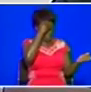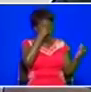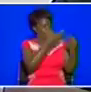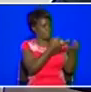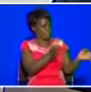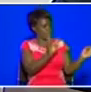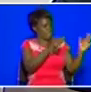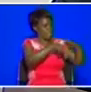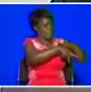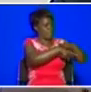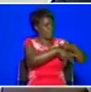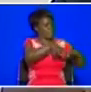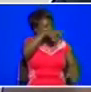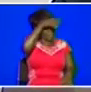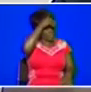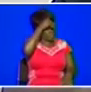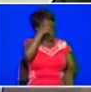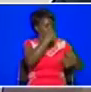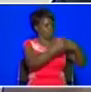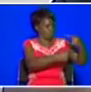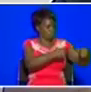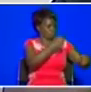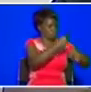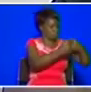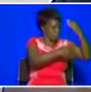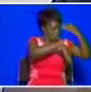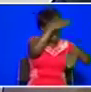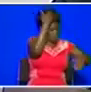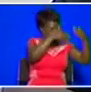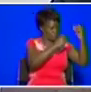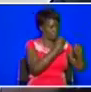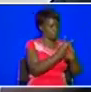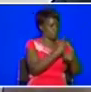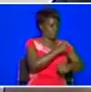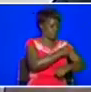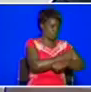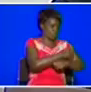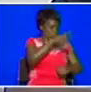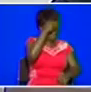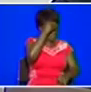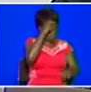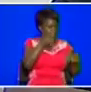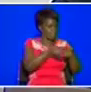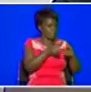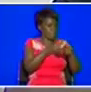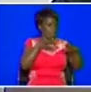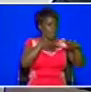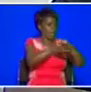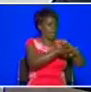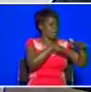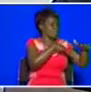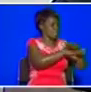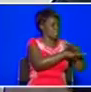free primary education, progressive realization of universal secondary education, and equitable access to